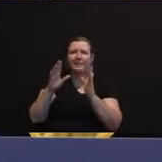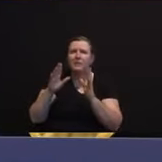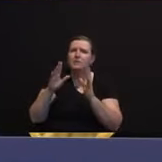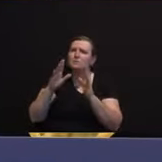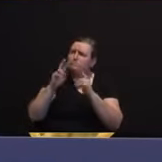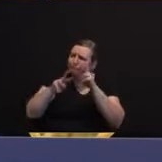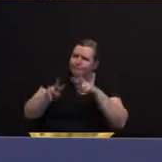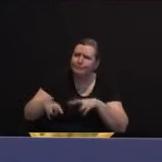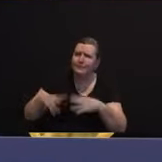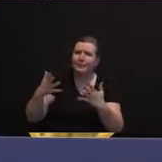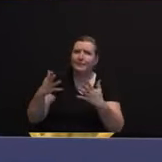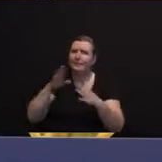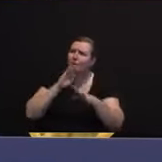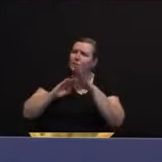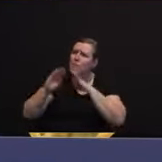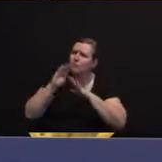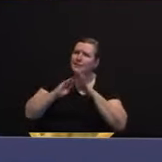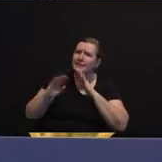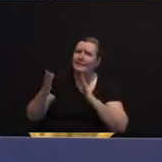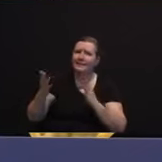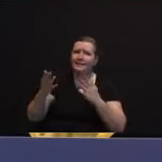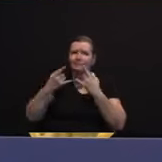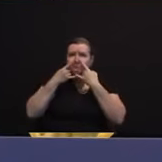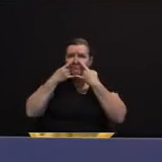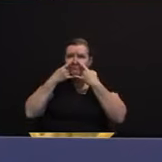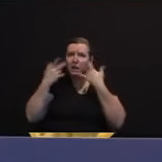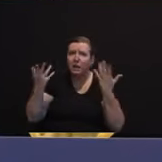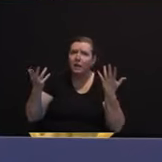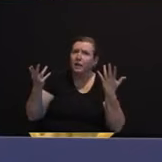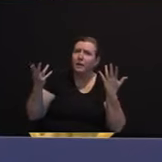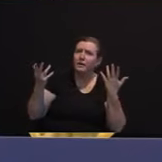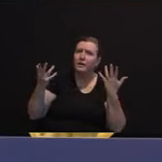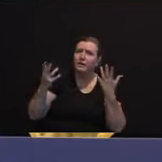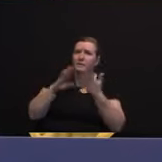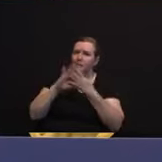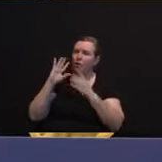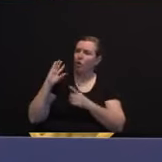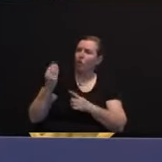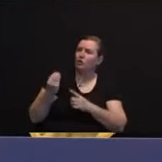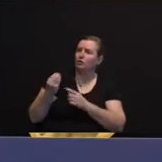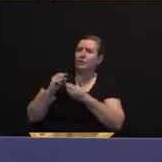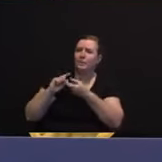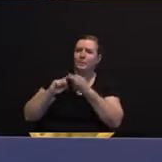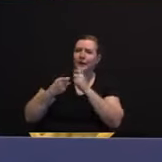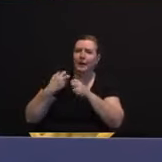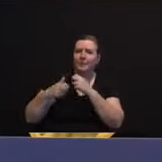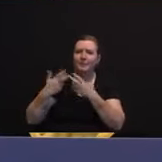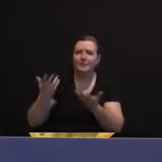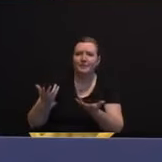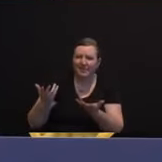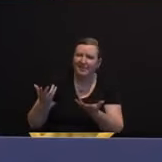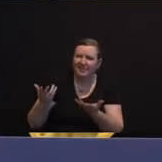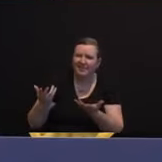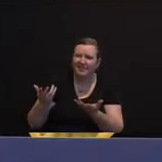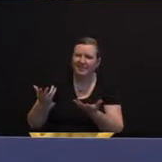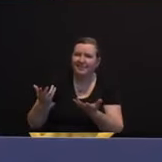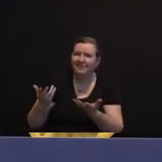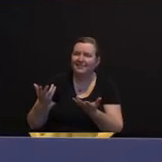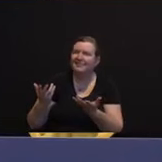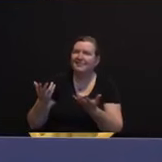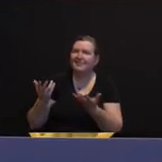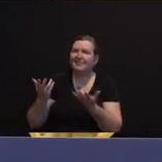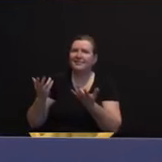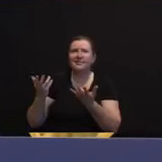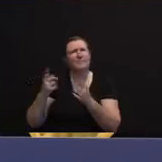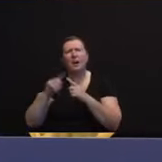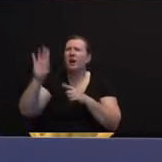that masks have become a cultural issue and people kind of associate based on that, but aren't kind of flip comments like that things